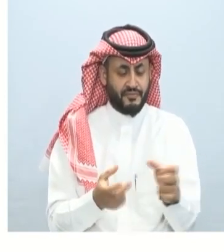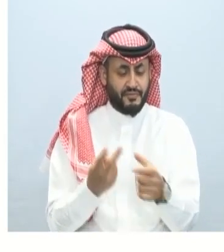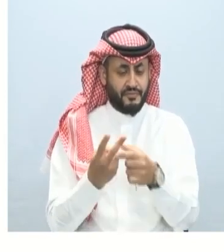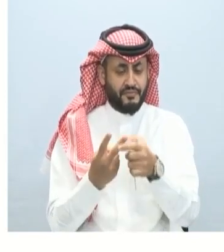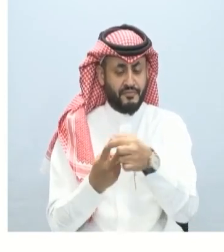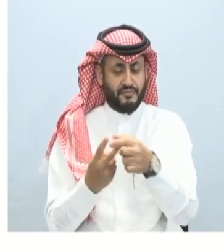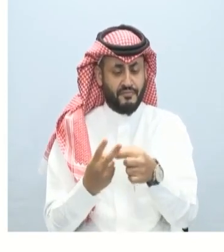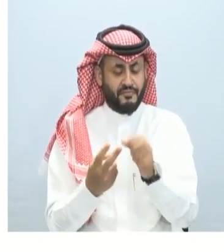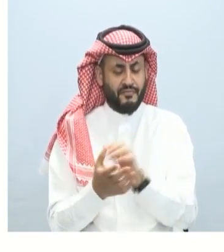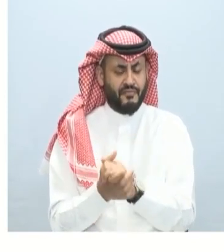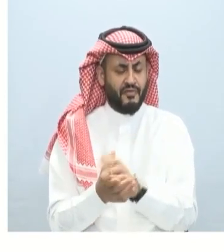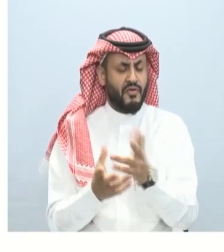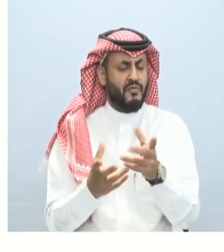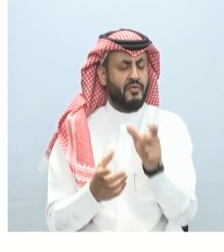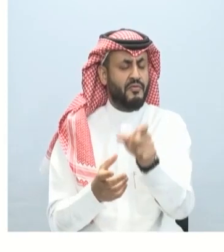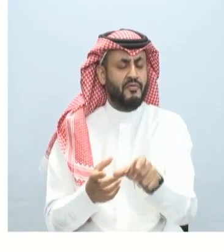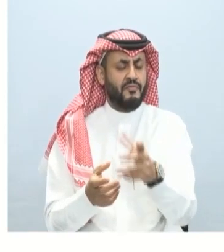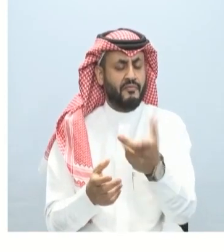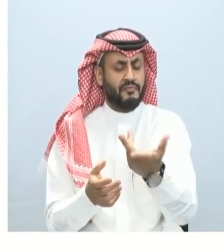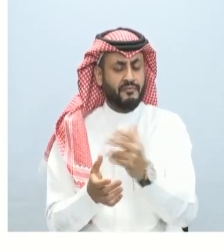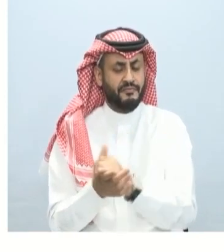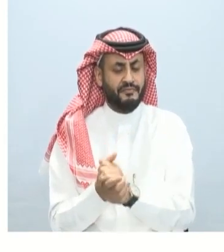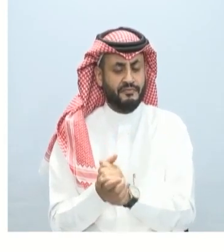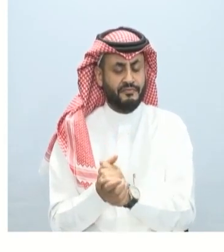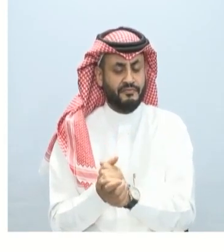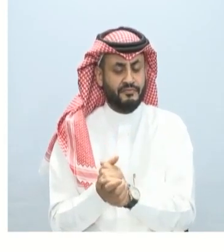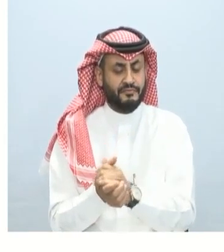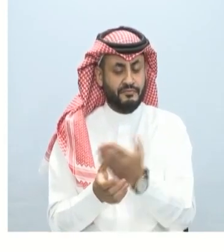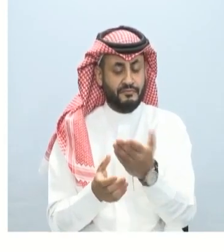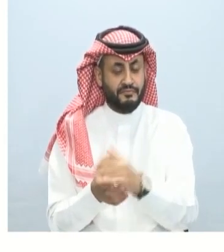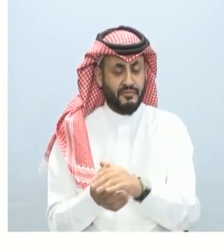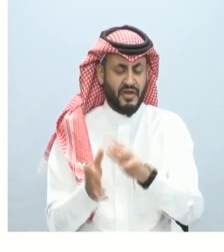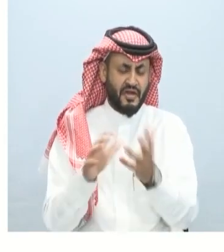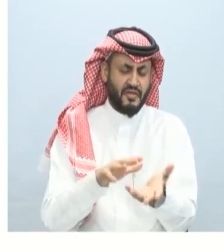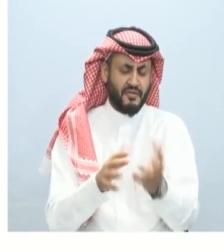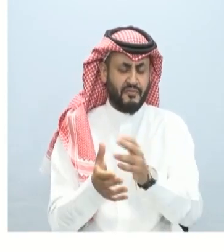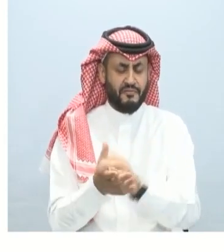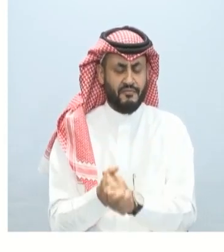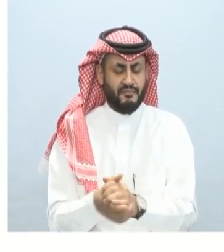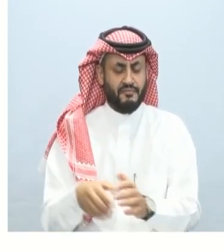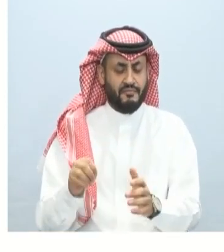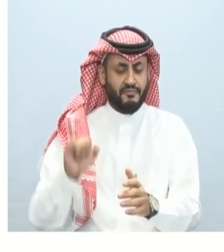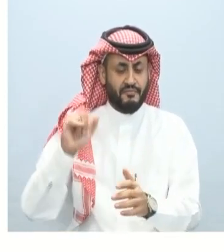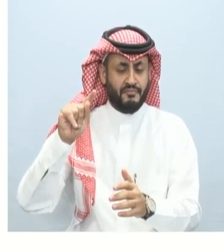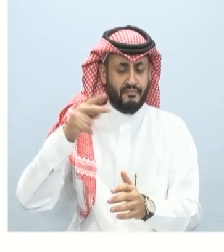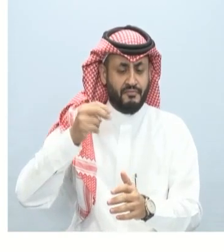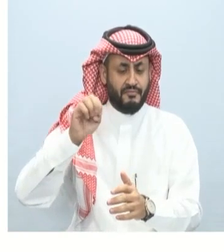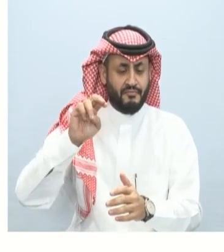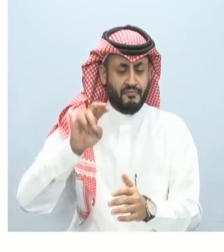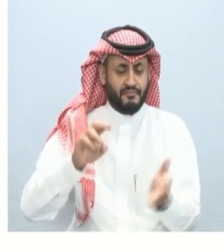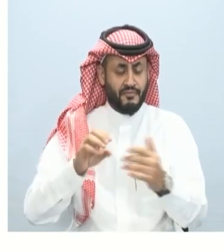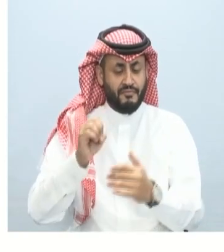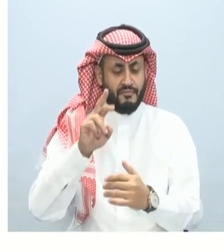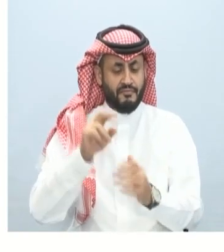become different. What do you feel is suitable here? We can add, we have here either count coins or to become